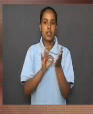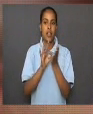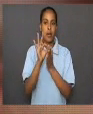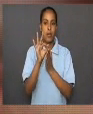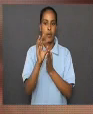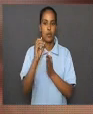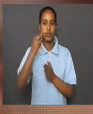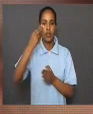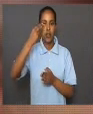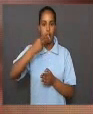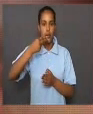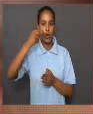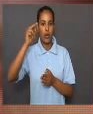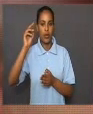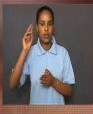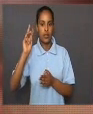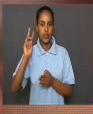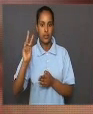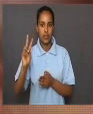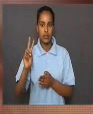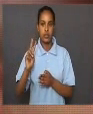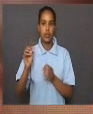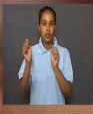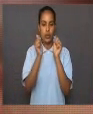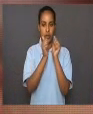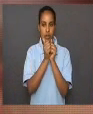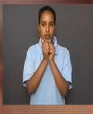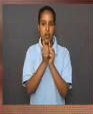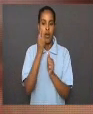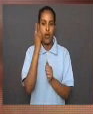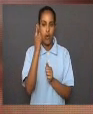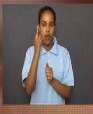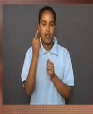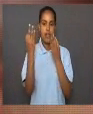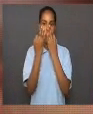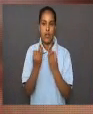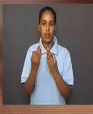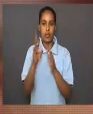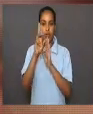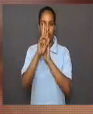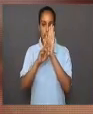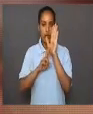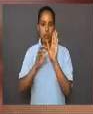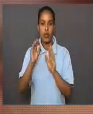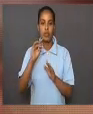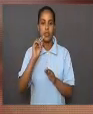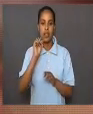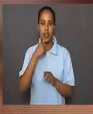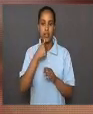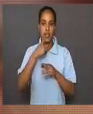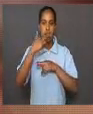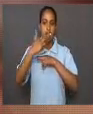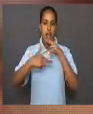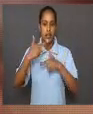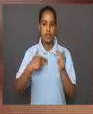number of hydroxide ions with which 1 formula unit of the acid reacts.